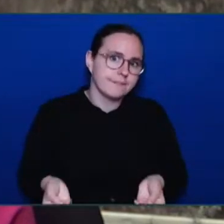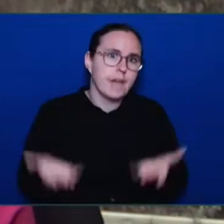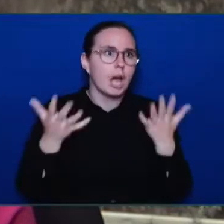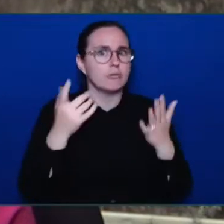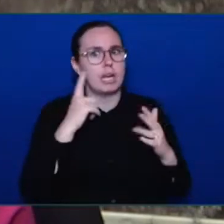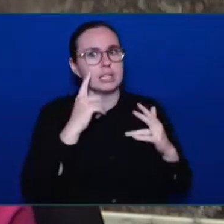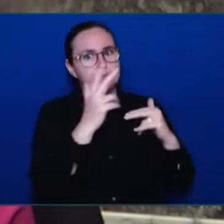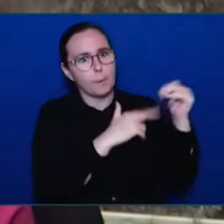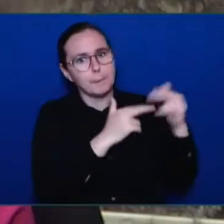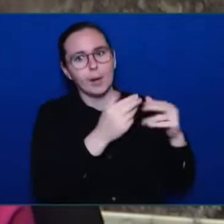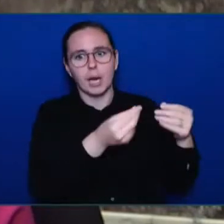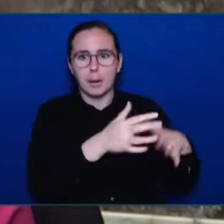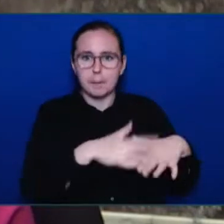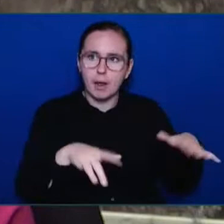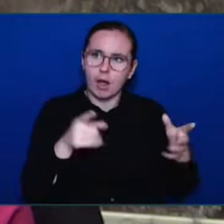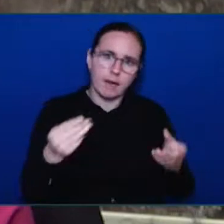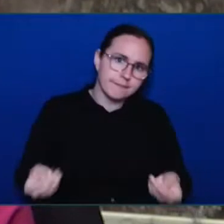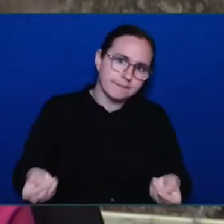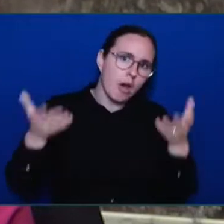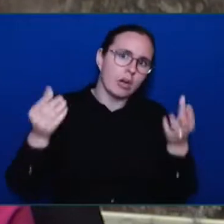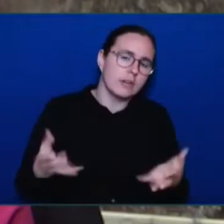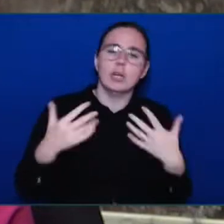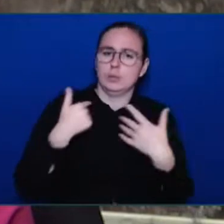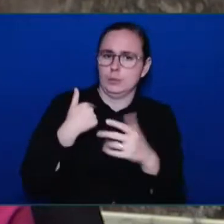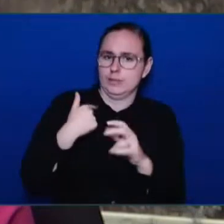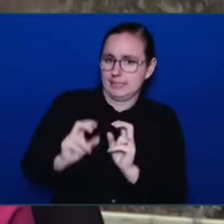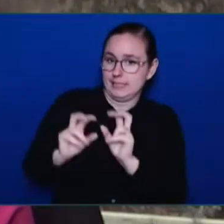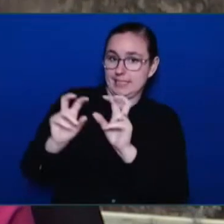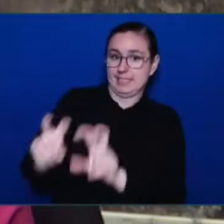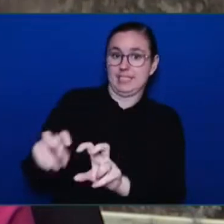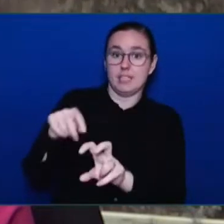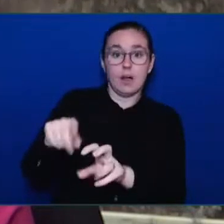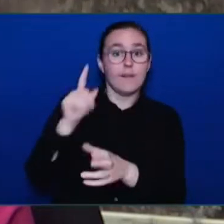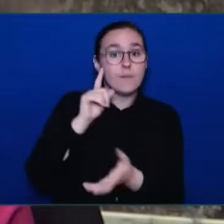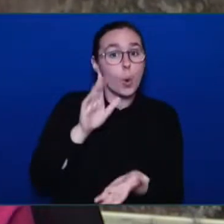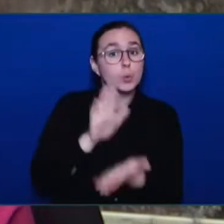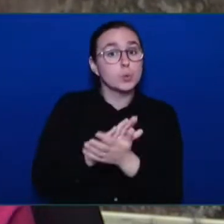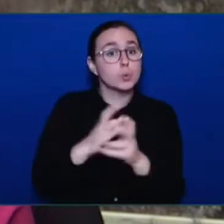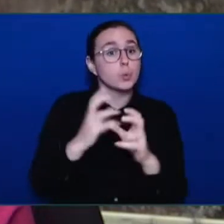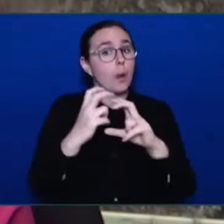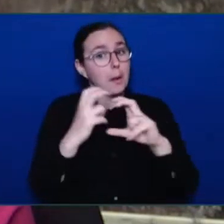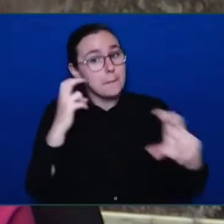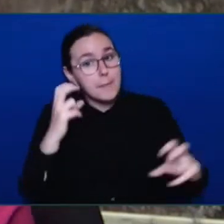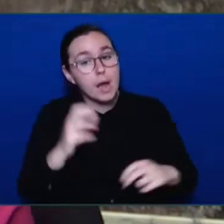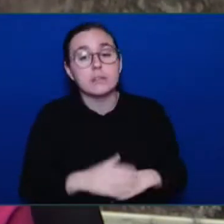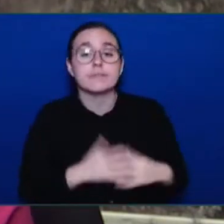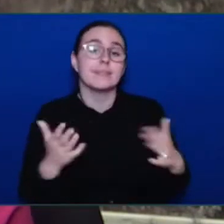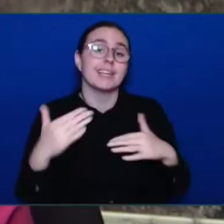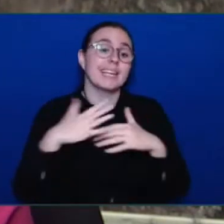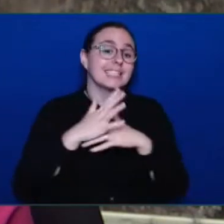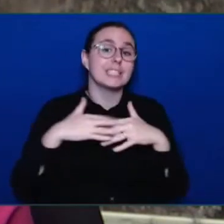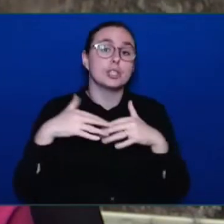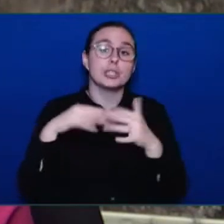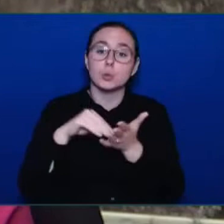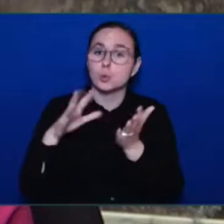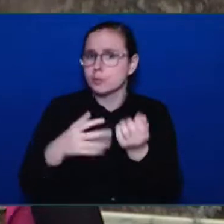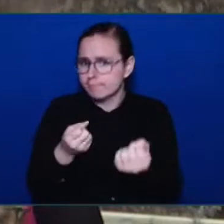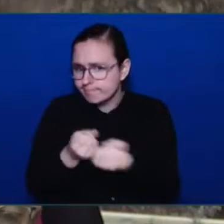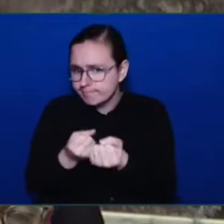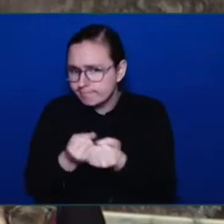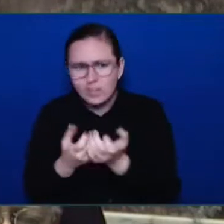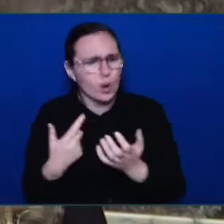energy costs, a new Indigenous student supplement. Mr. Speaker, we're going to continue investing in our children because that's the most precious resource we have.